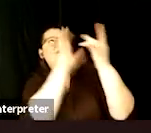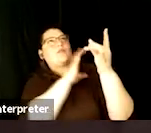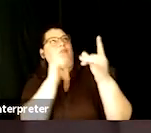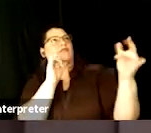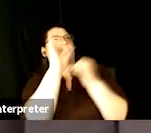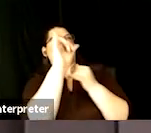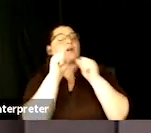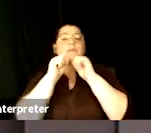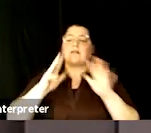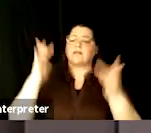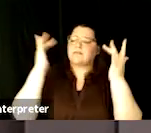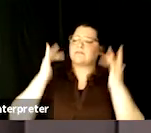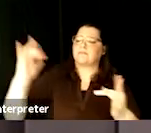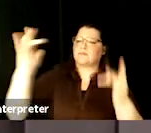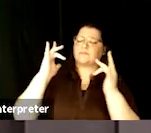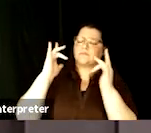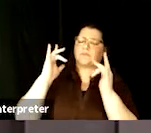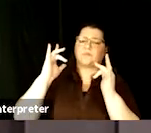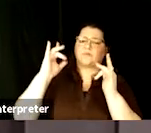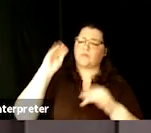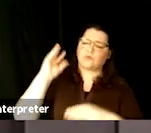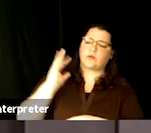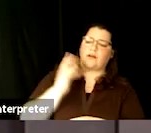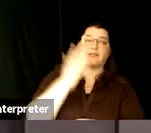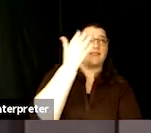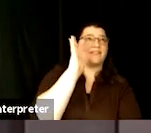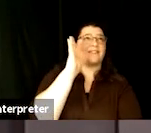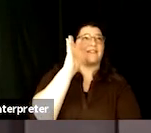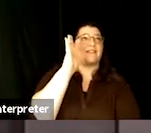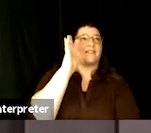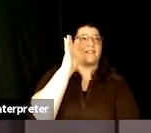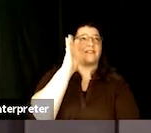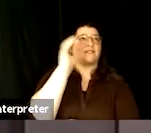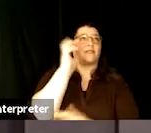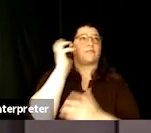Almighty, the Father, the Son, and the Holy Spirit